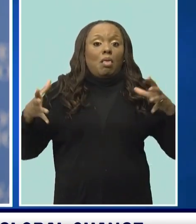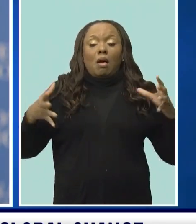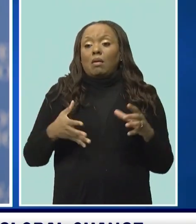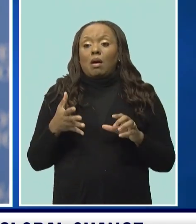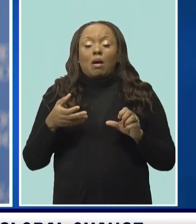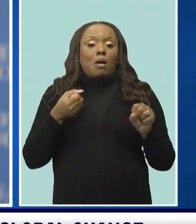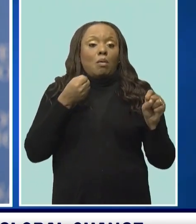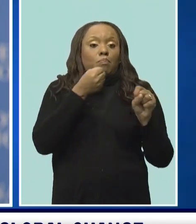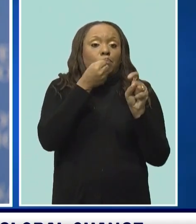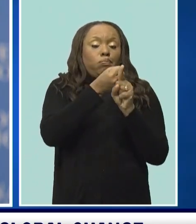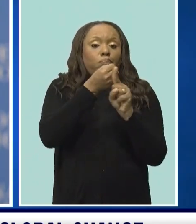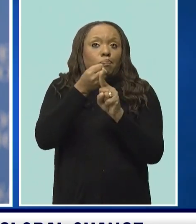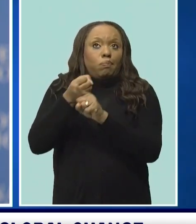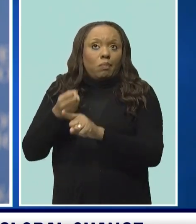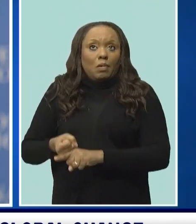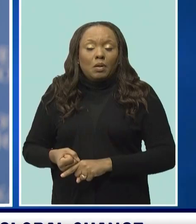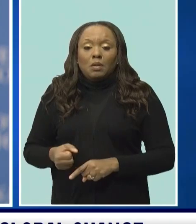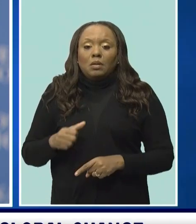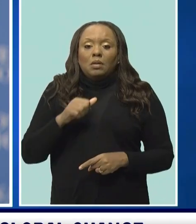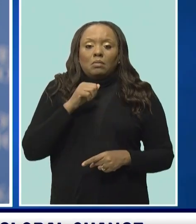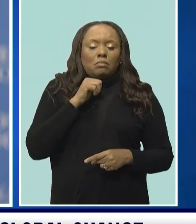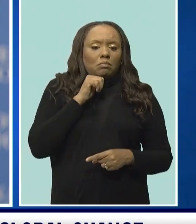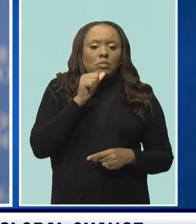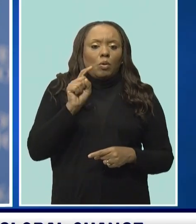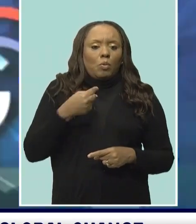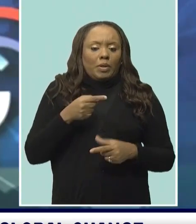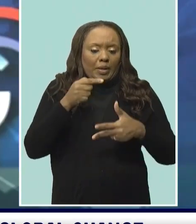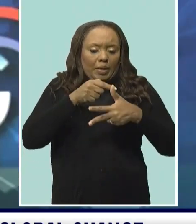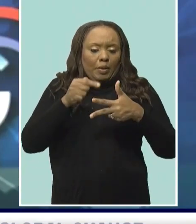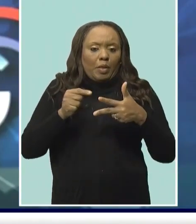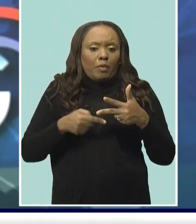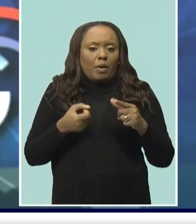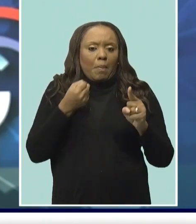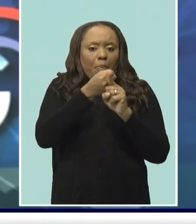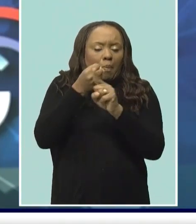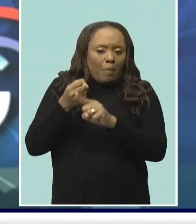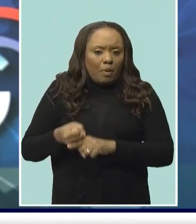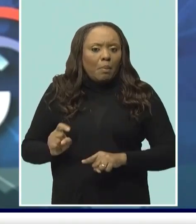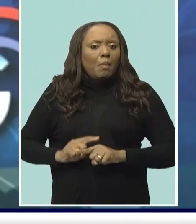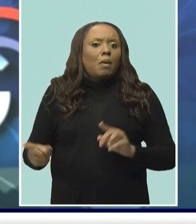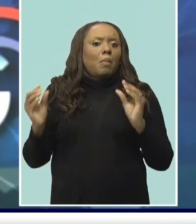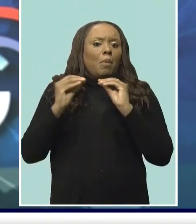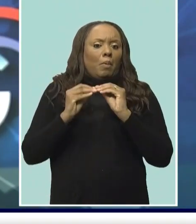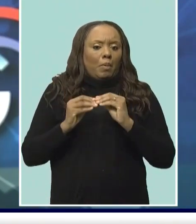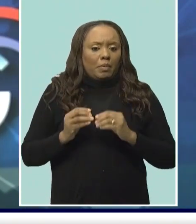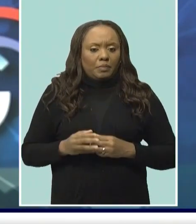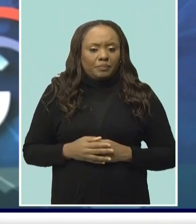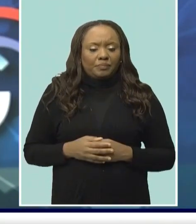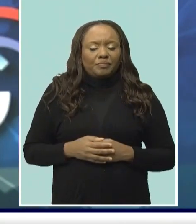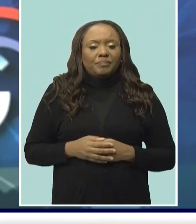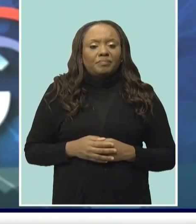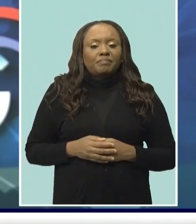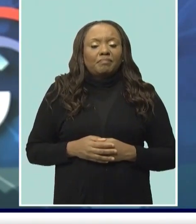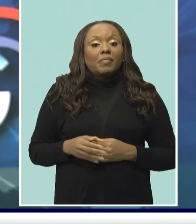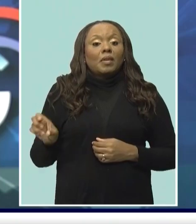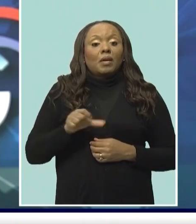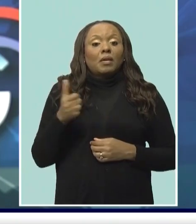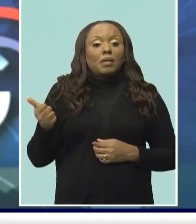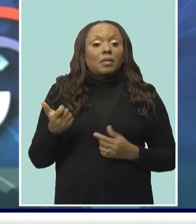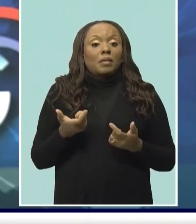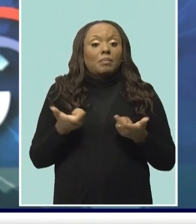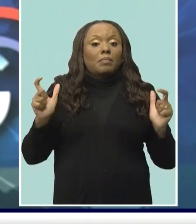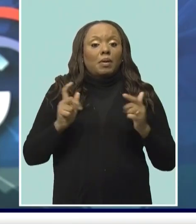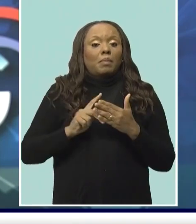we're facing, because it's more than 3 crises when you really look at it. Another major capital project is coming in the south of